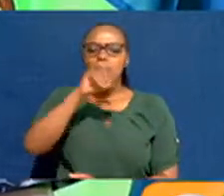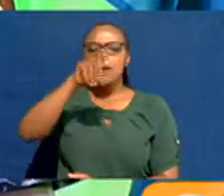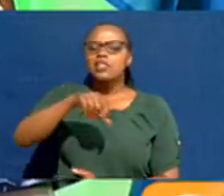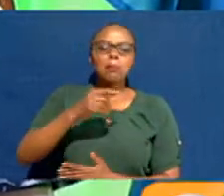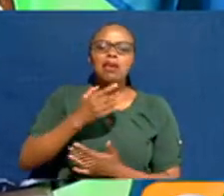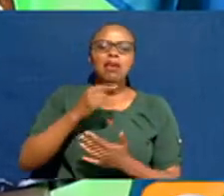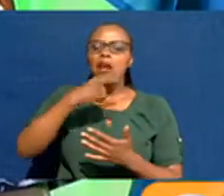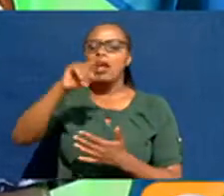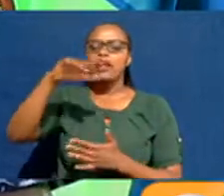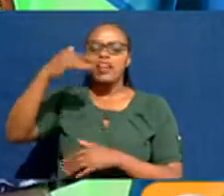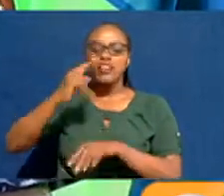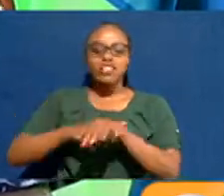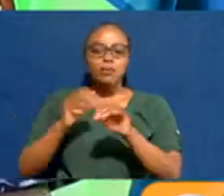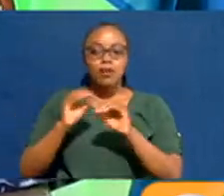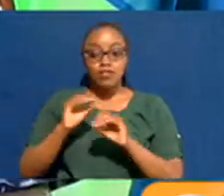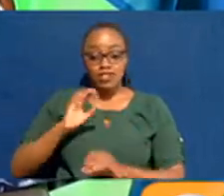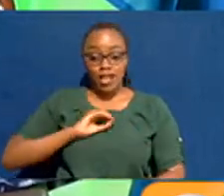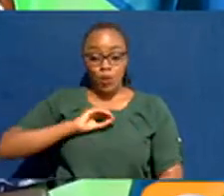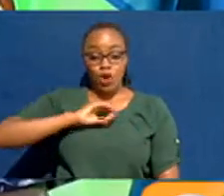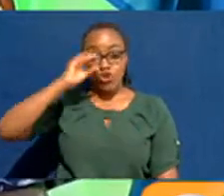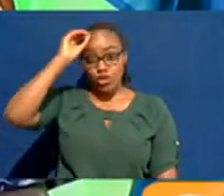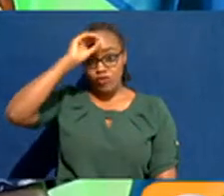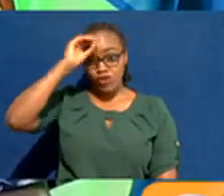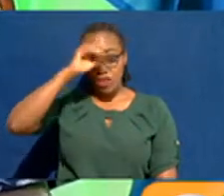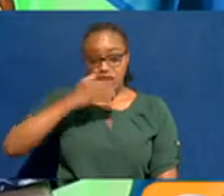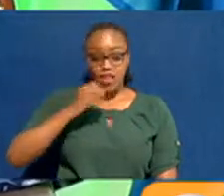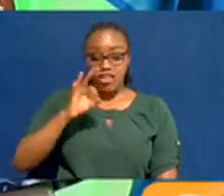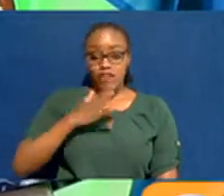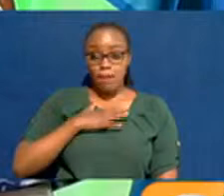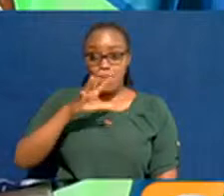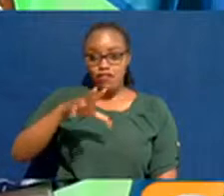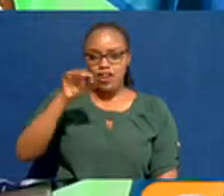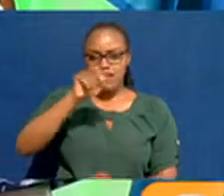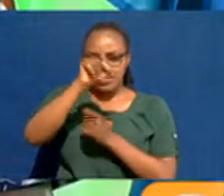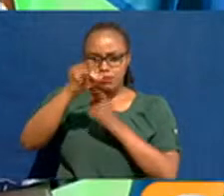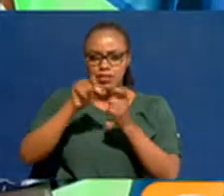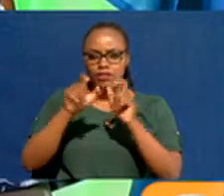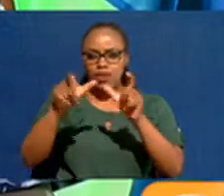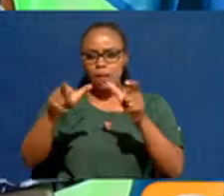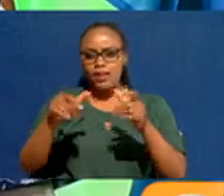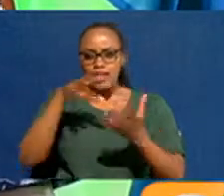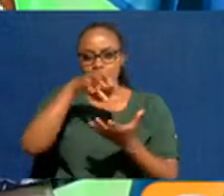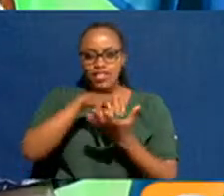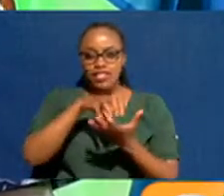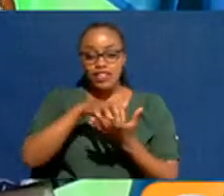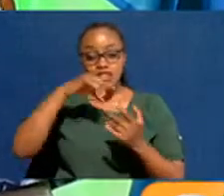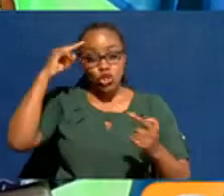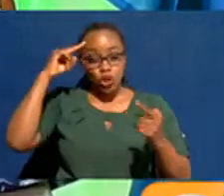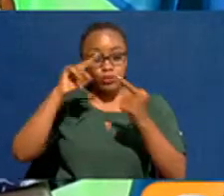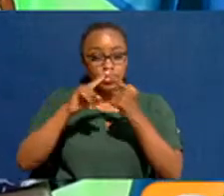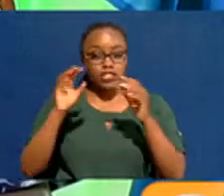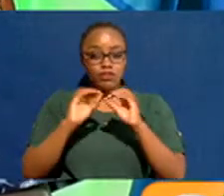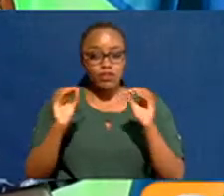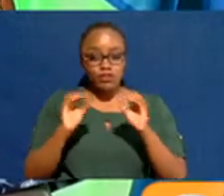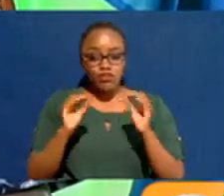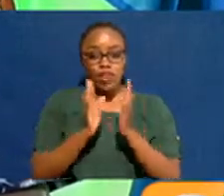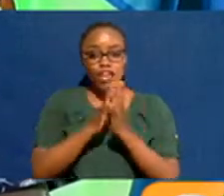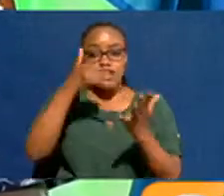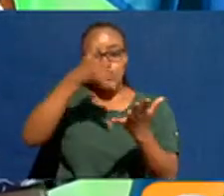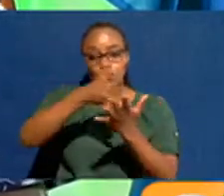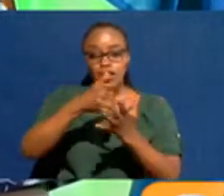the way. It's our view. If I find a certain media station is not objective, I'll say so in broad